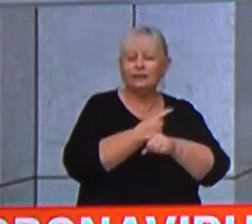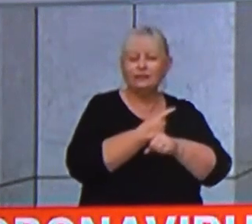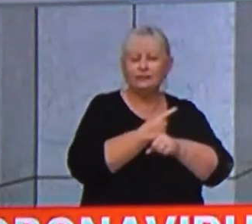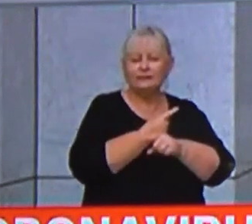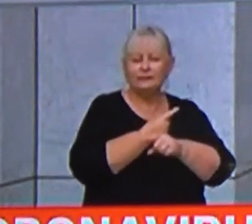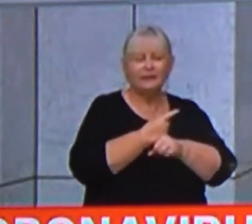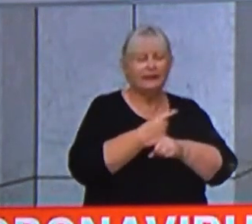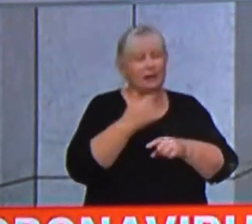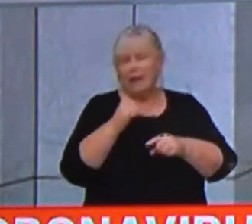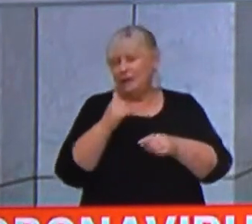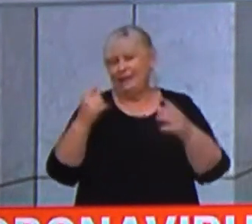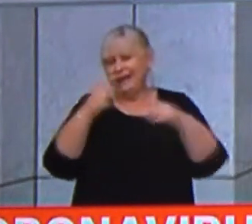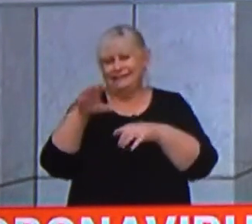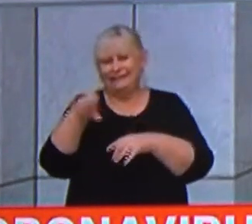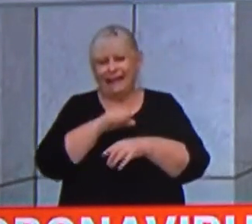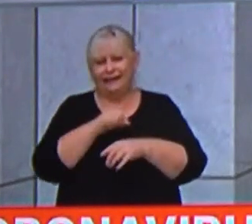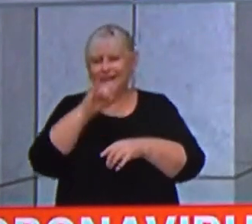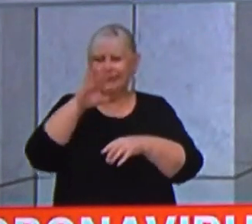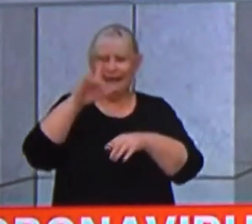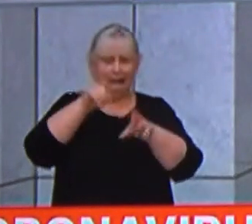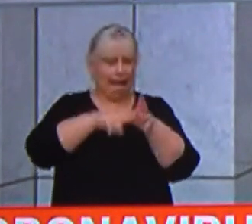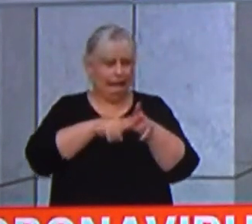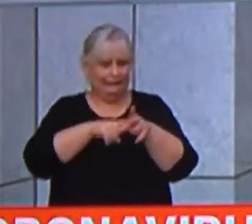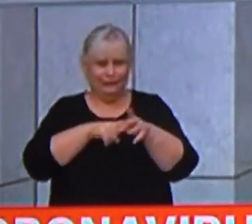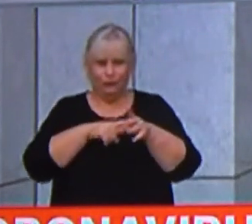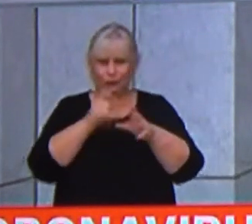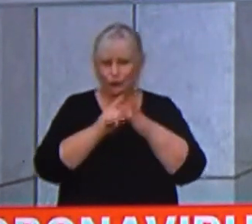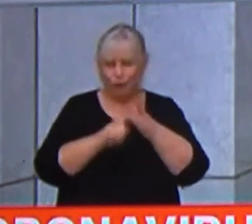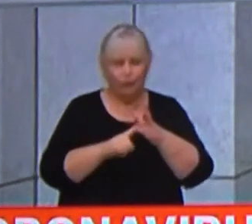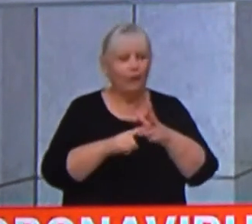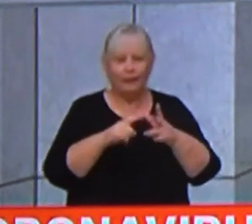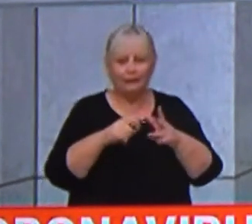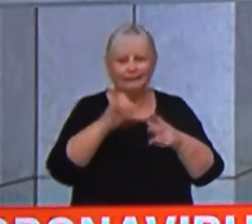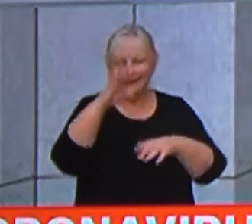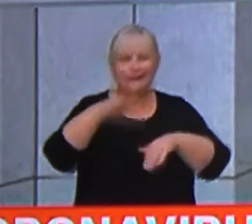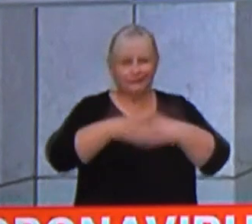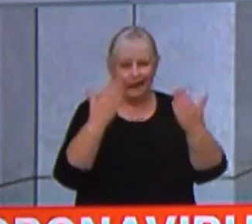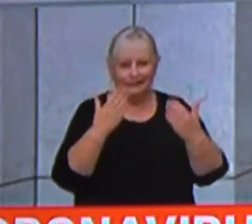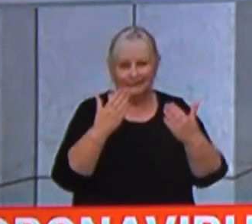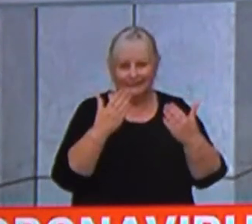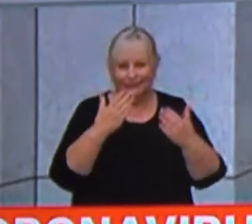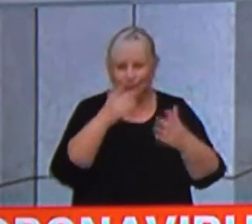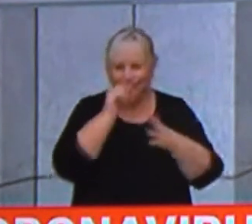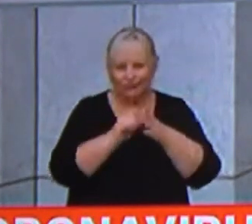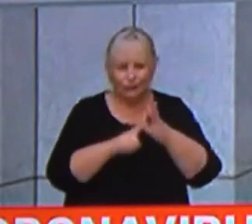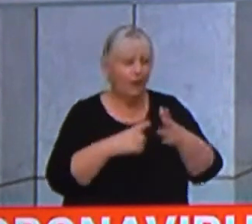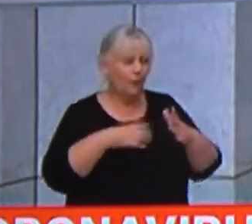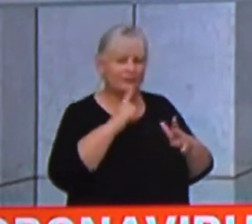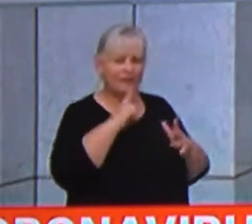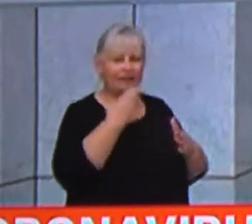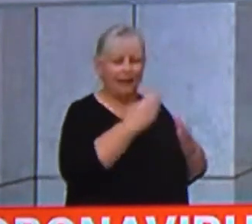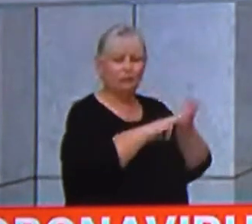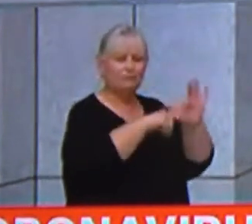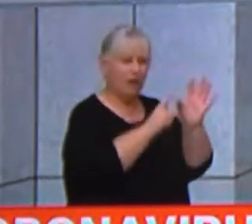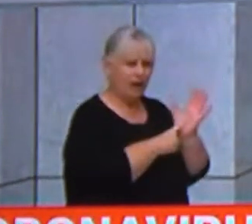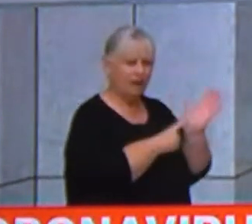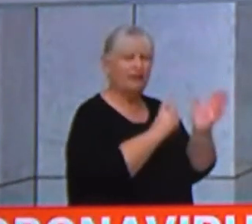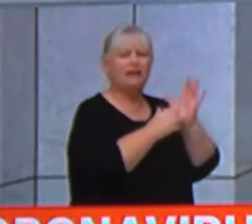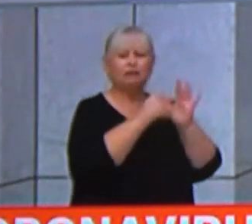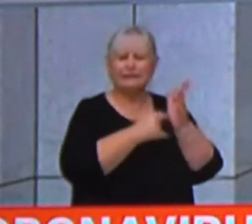them and change them. You've got to have more detail from the outset to ensure you have the most effective implementation. So I would say